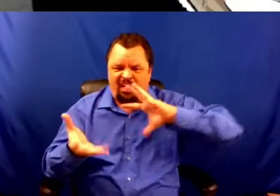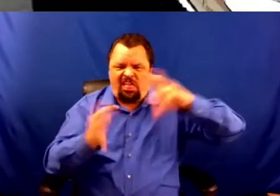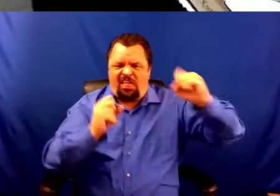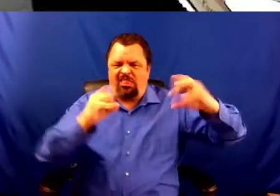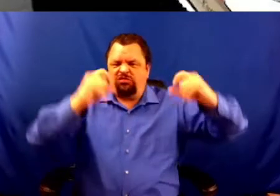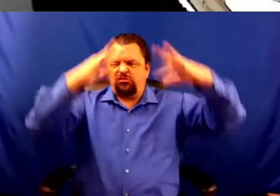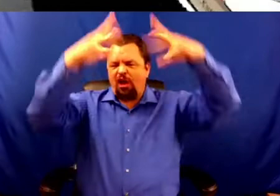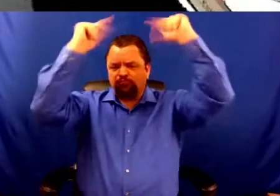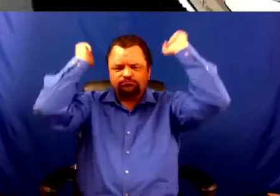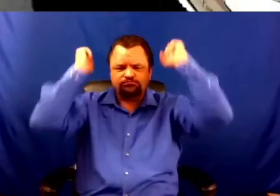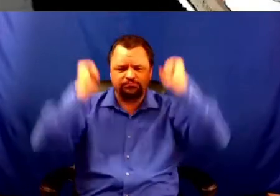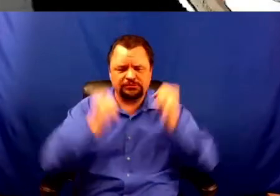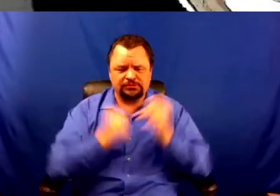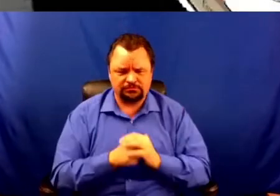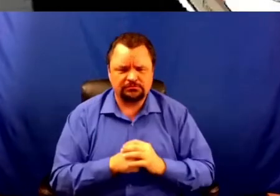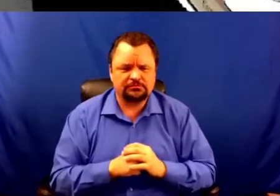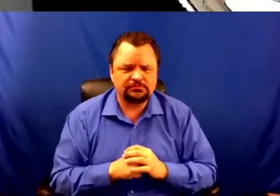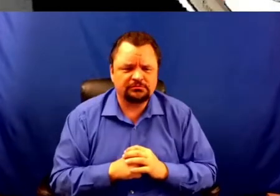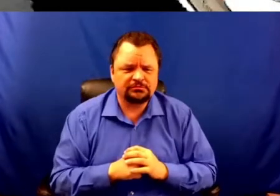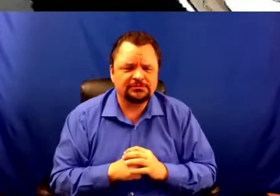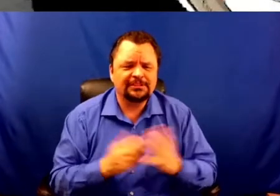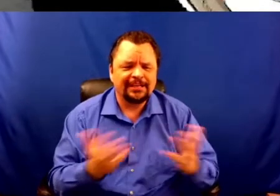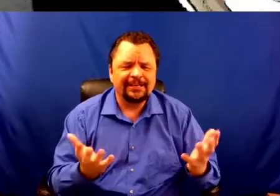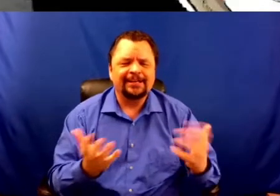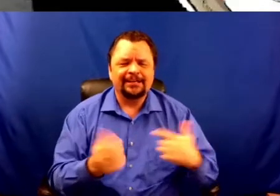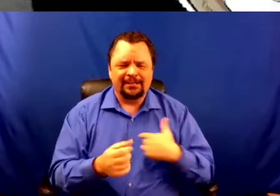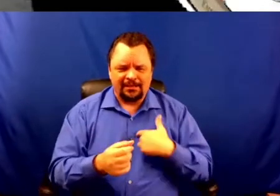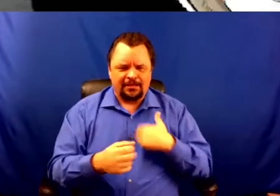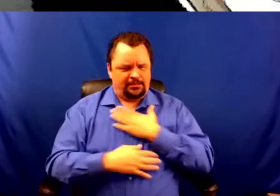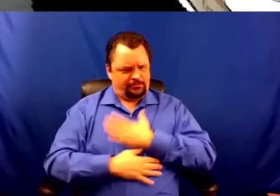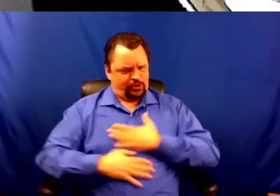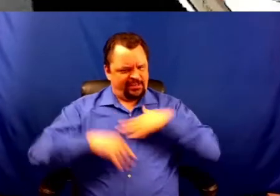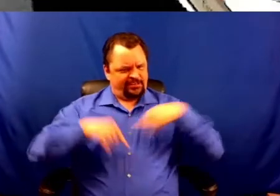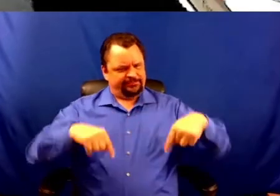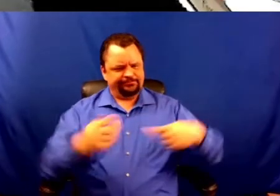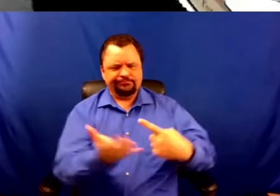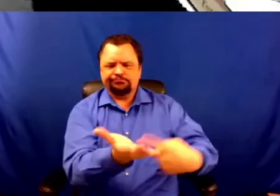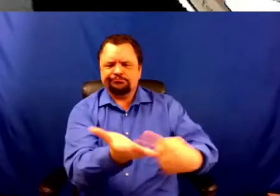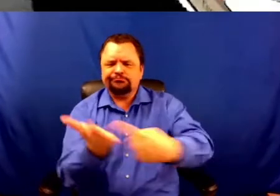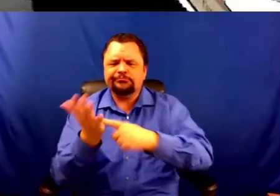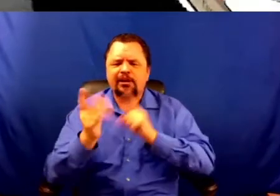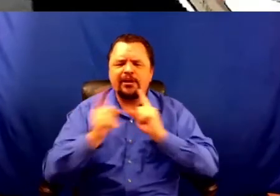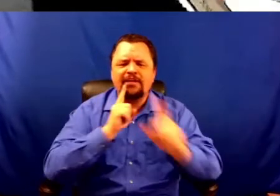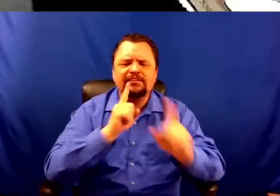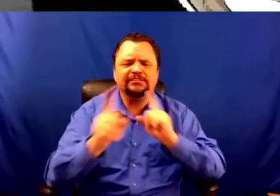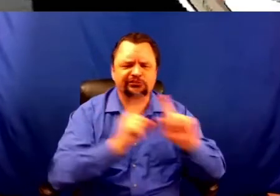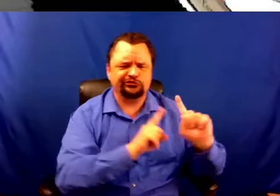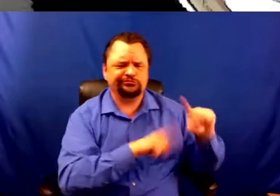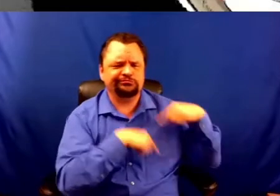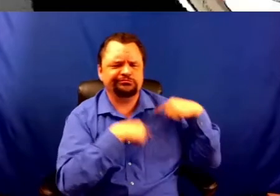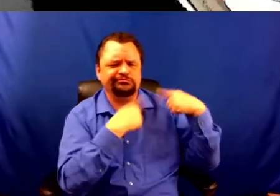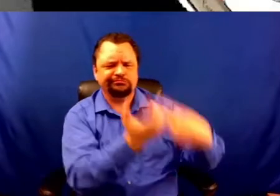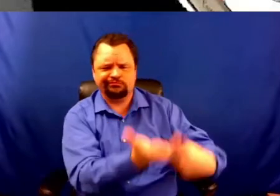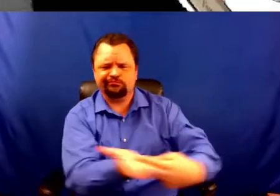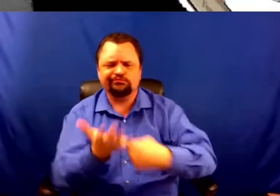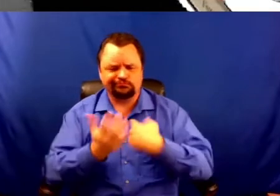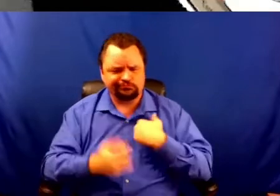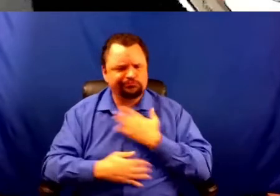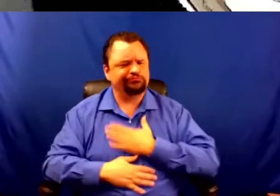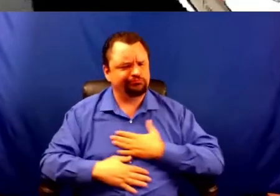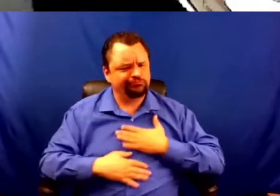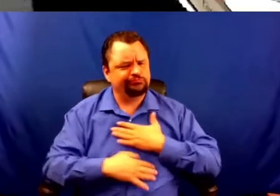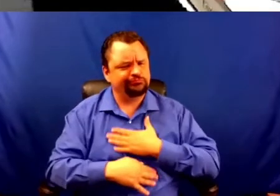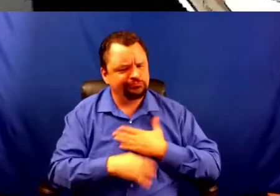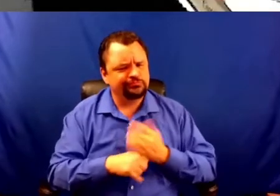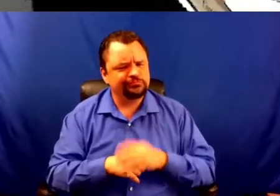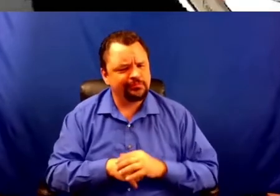the conversation so far. I hope I haven't totally thrown cold water on it, because I, again, think this might be the